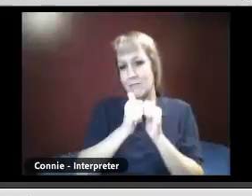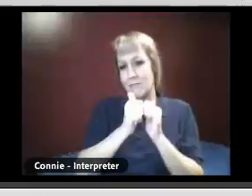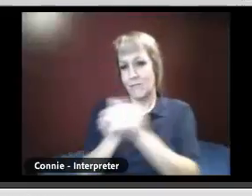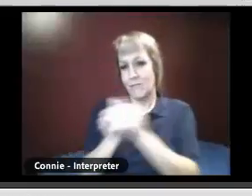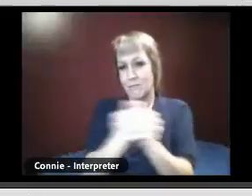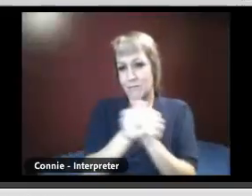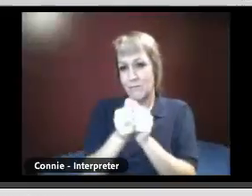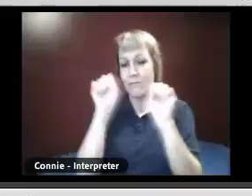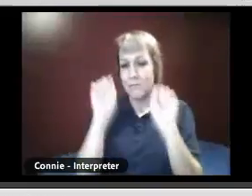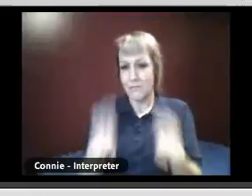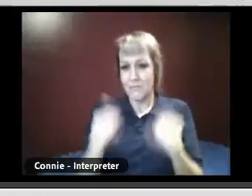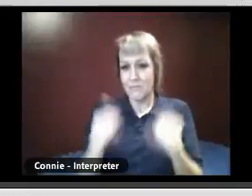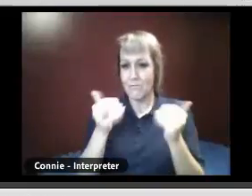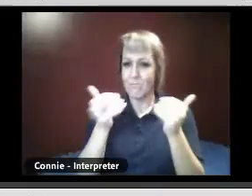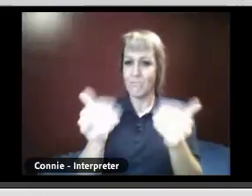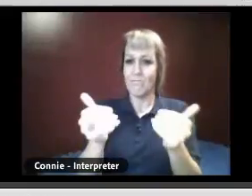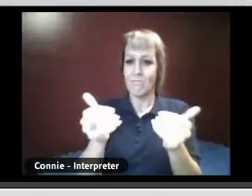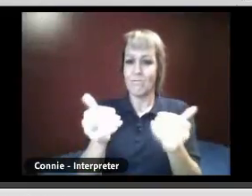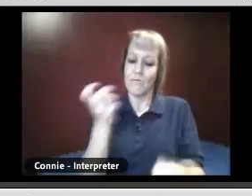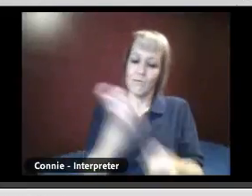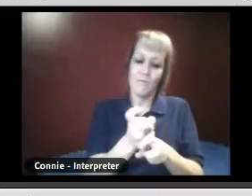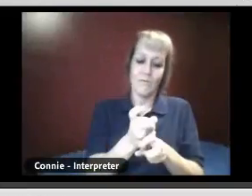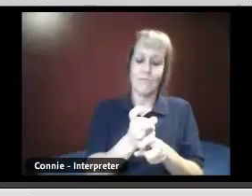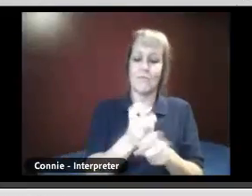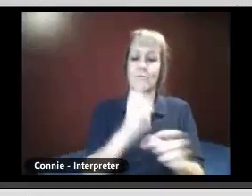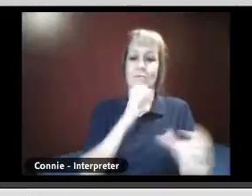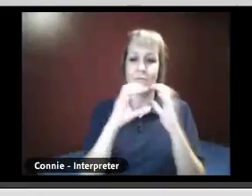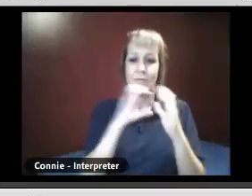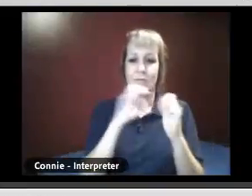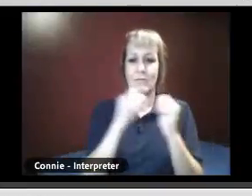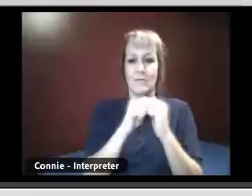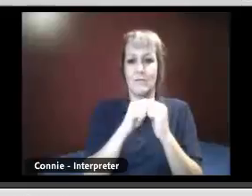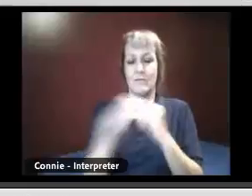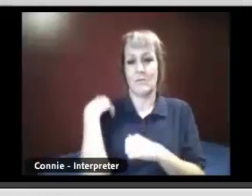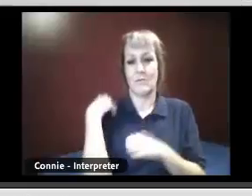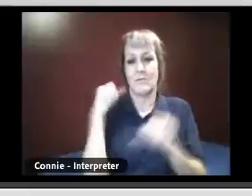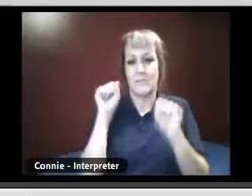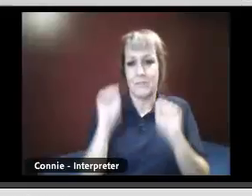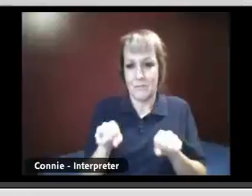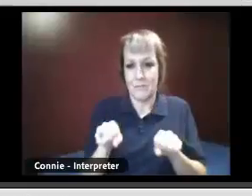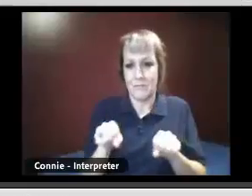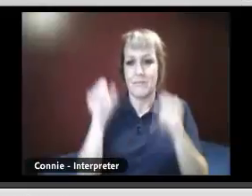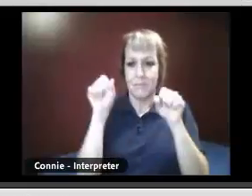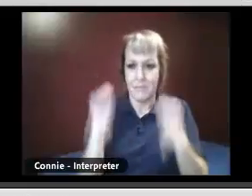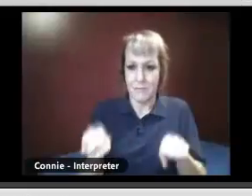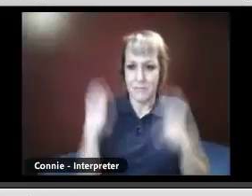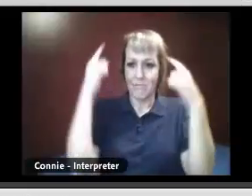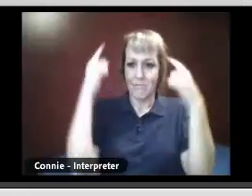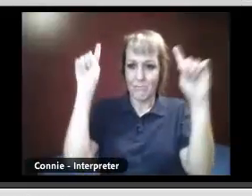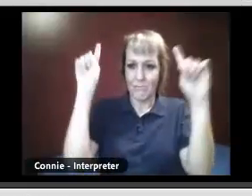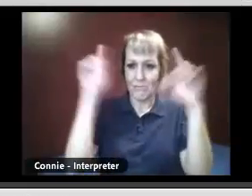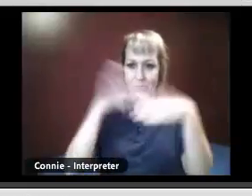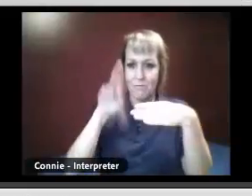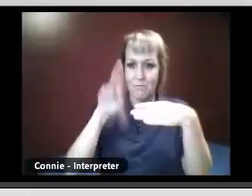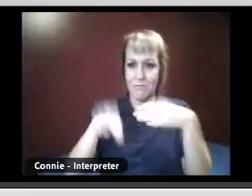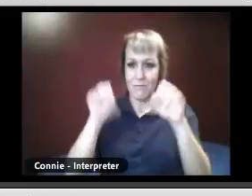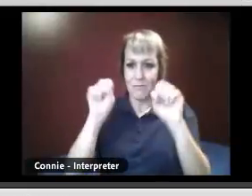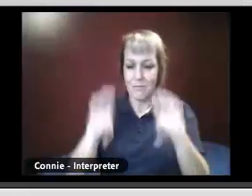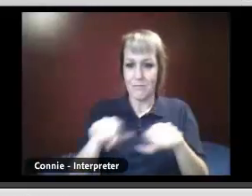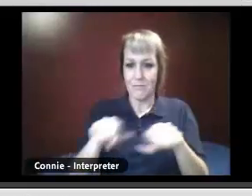I can go in and have this difficult conversation with my boss, and I can achieve a result. But we have